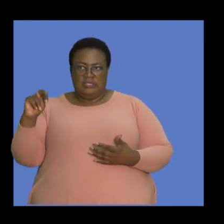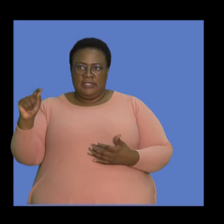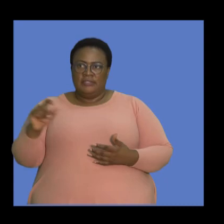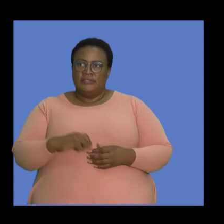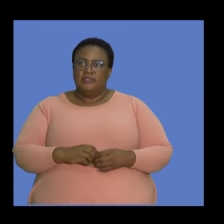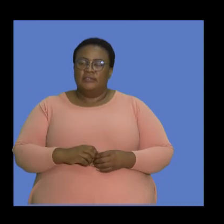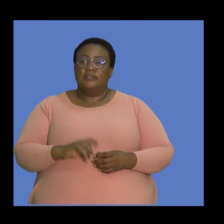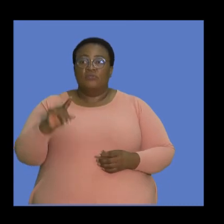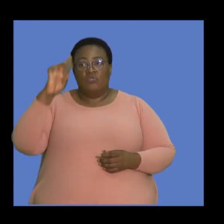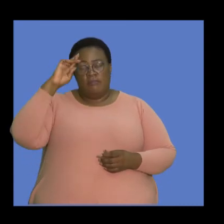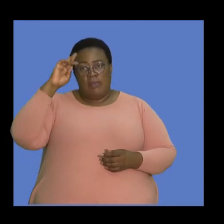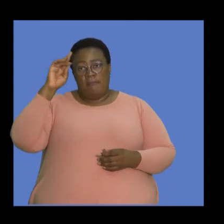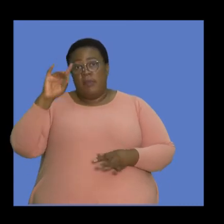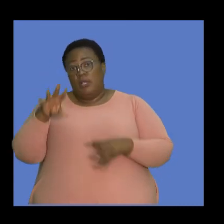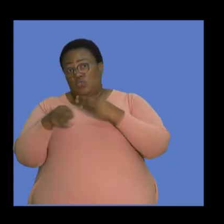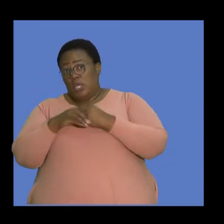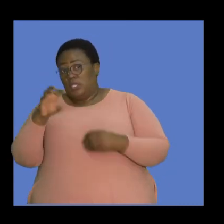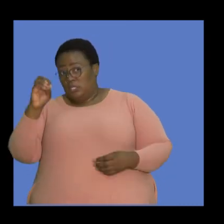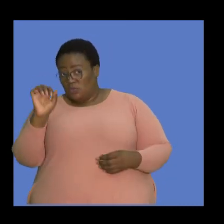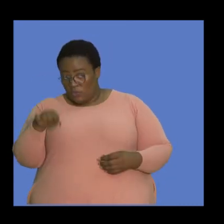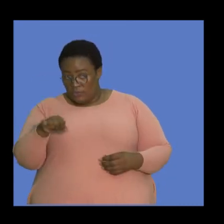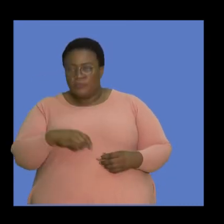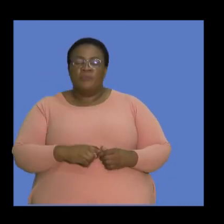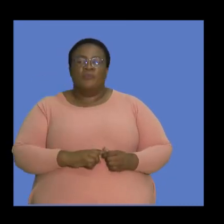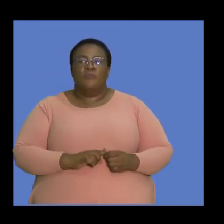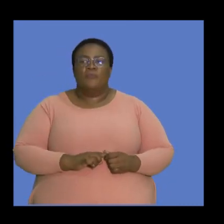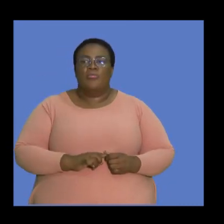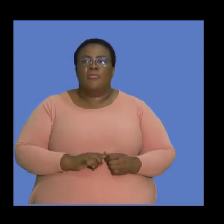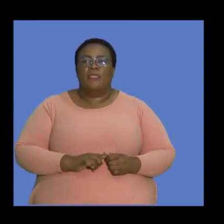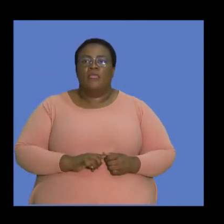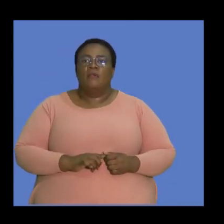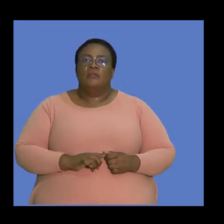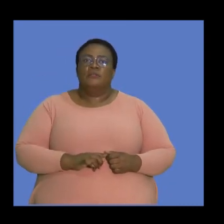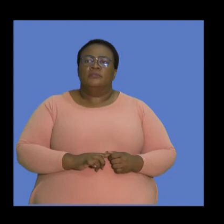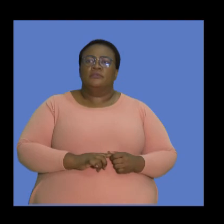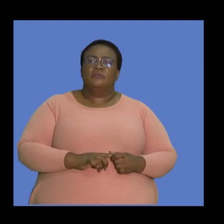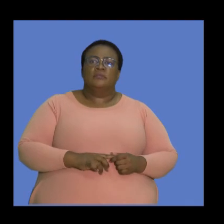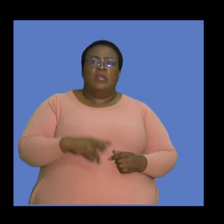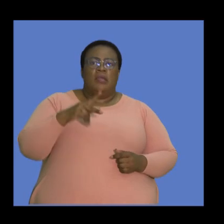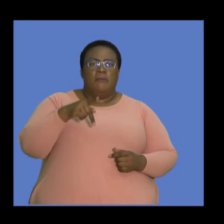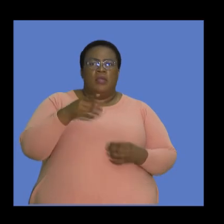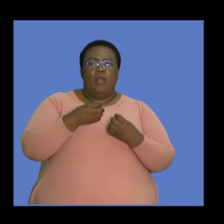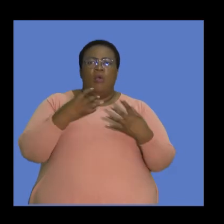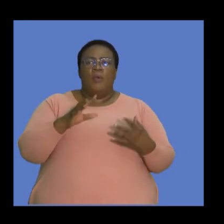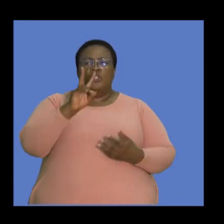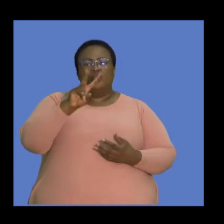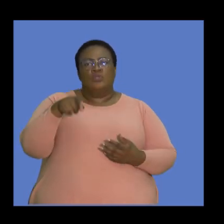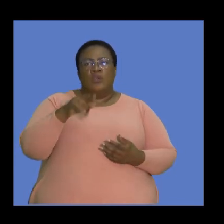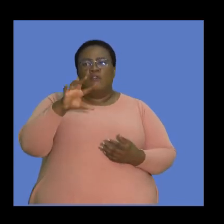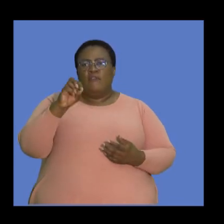5,873.70. Just remember to include that, the zero there. And our principal amount